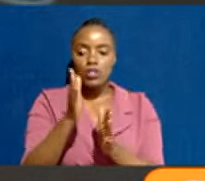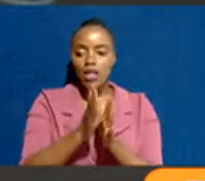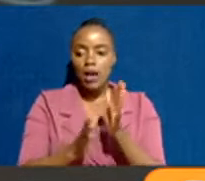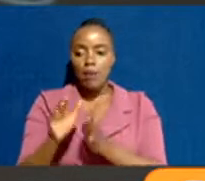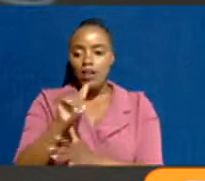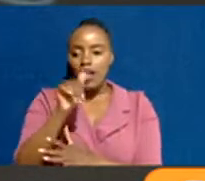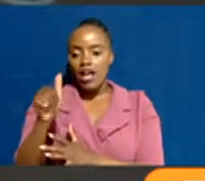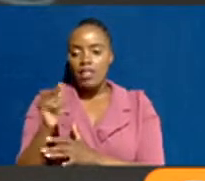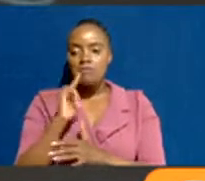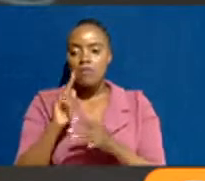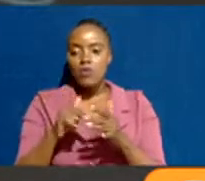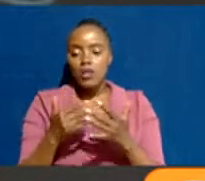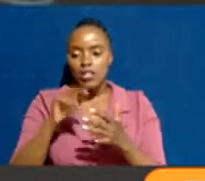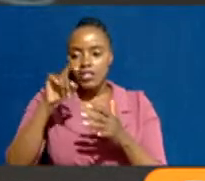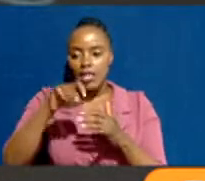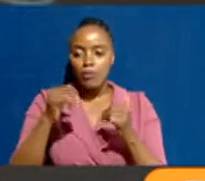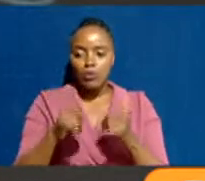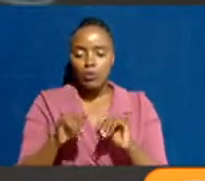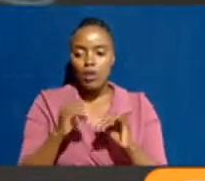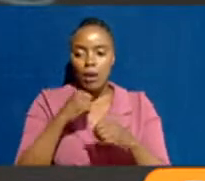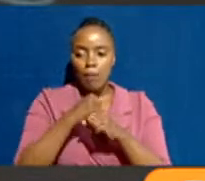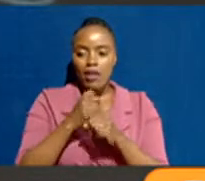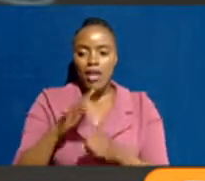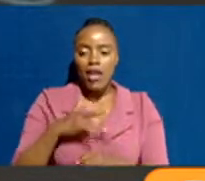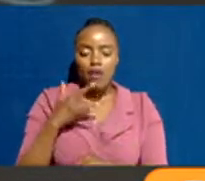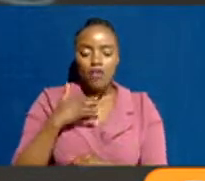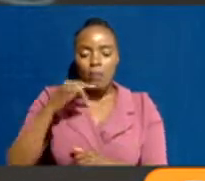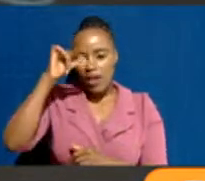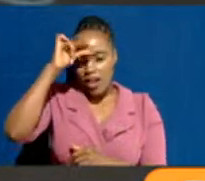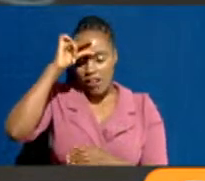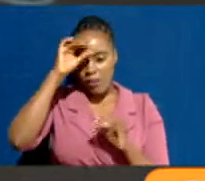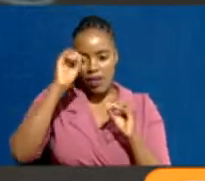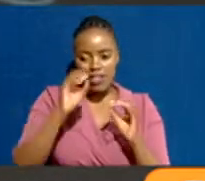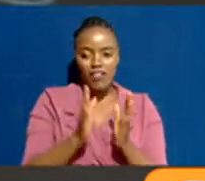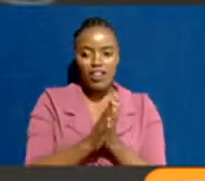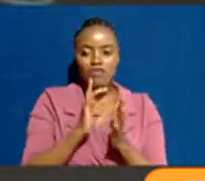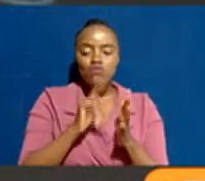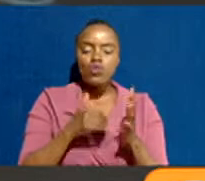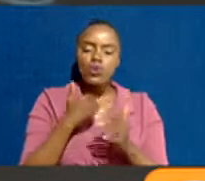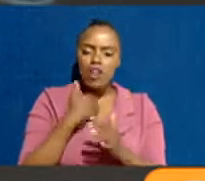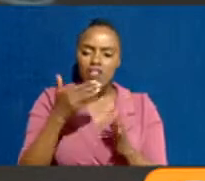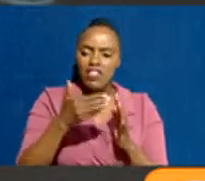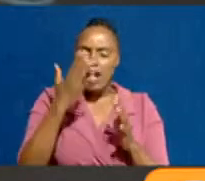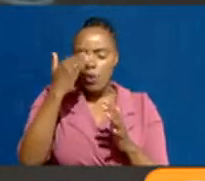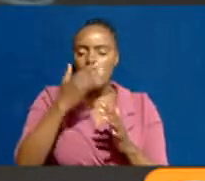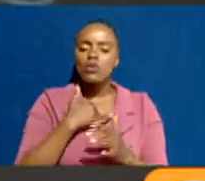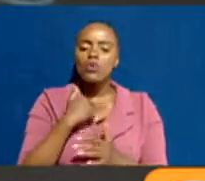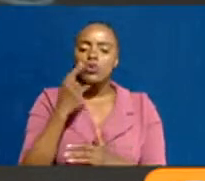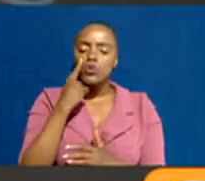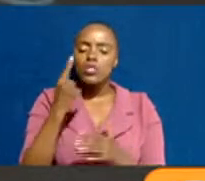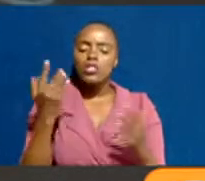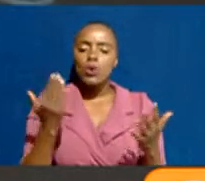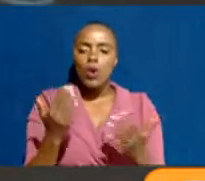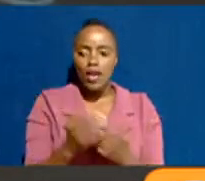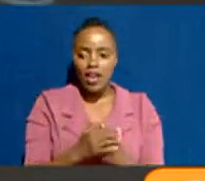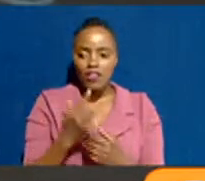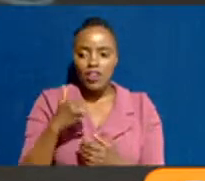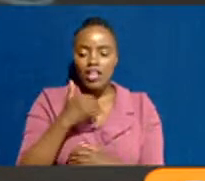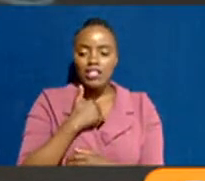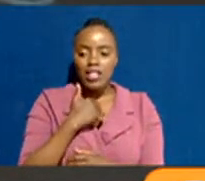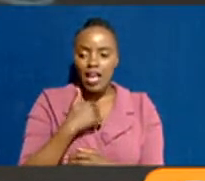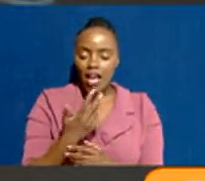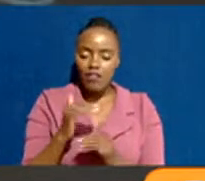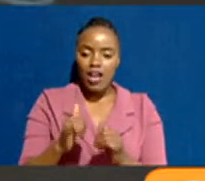was condescending. She tried to make me feel like I'm not government. She told me, we have it. Why do you want to see it? We didn't have a